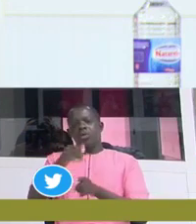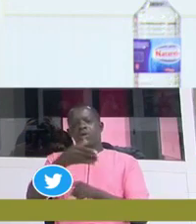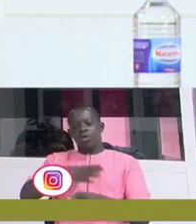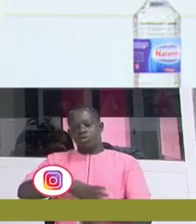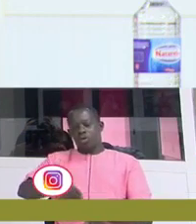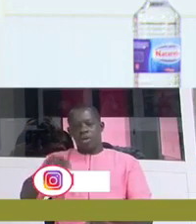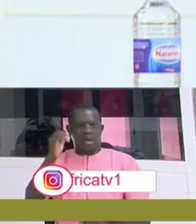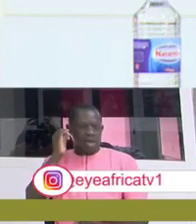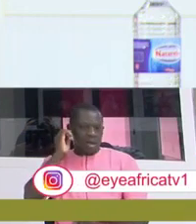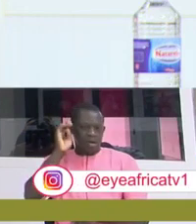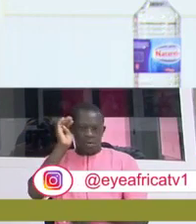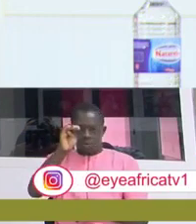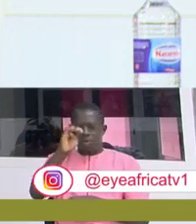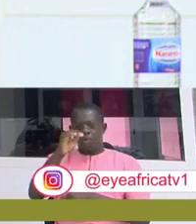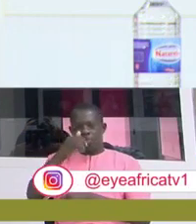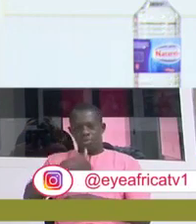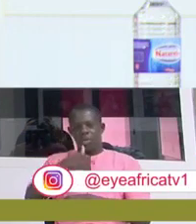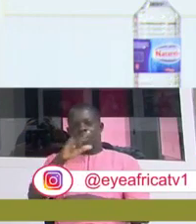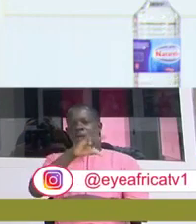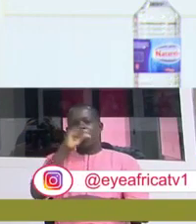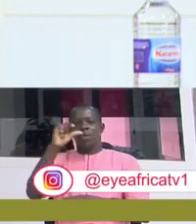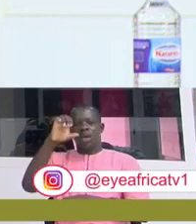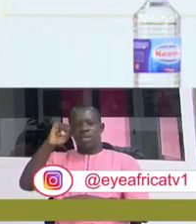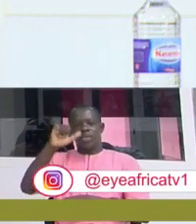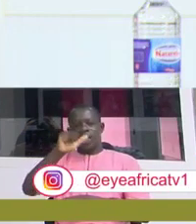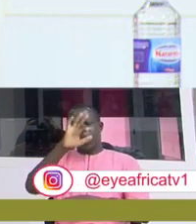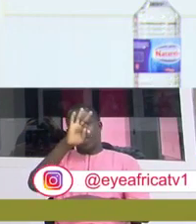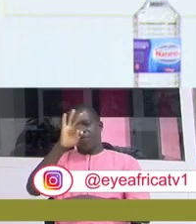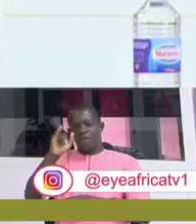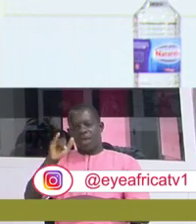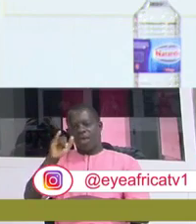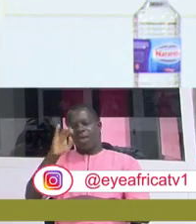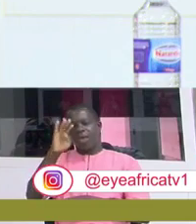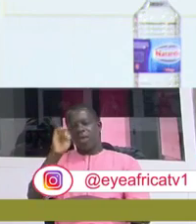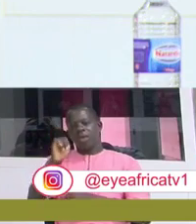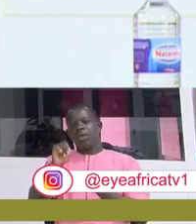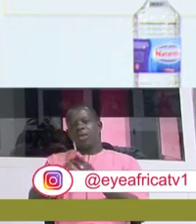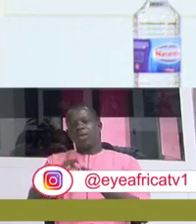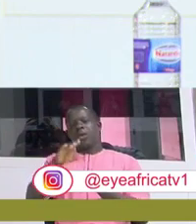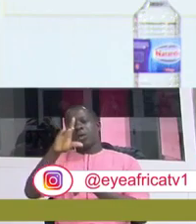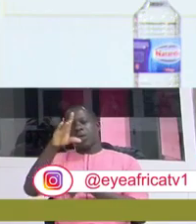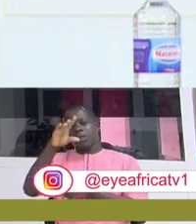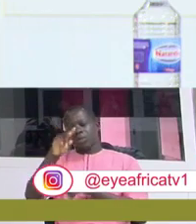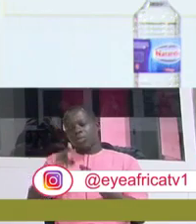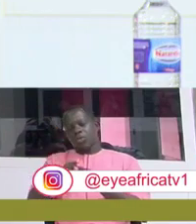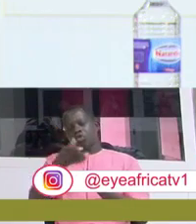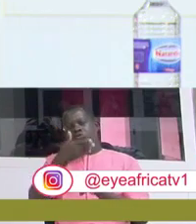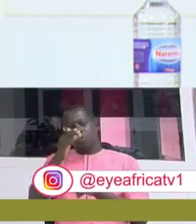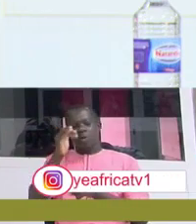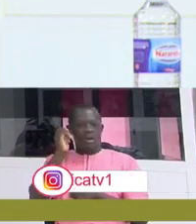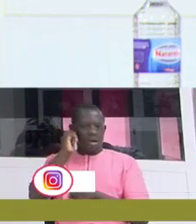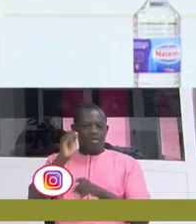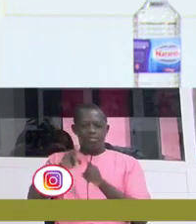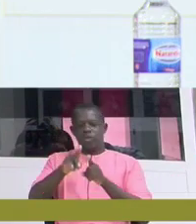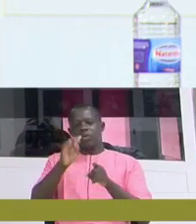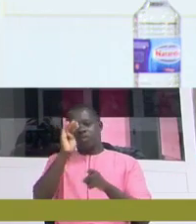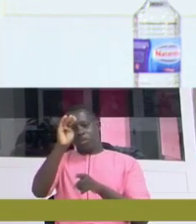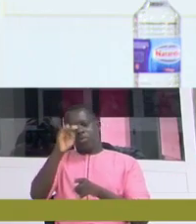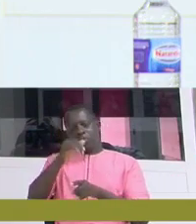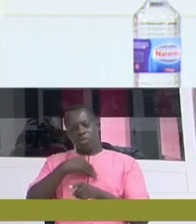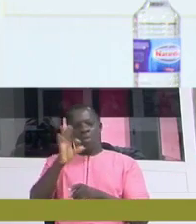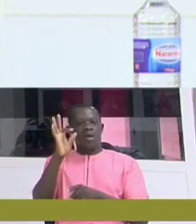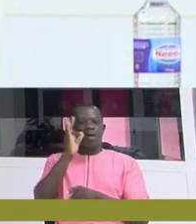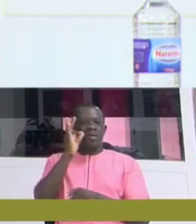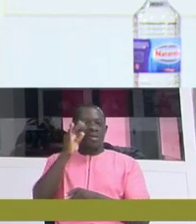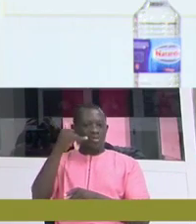daughter came to call me. Ikafai Satudinding. They called him Satudinding. Akonye nene danko telefonoto. She told me to come and answer to the